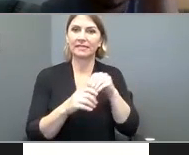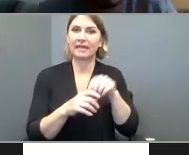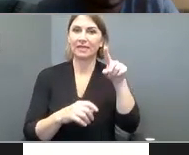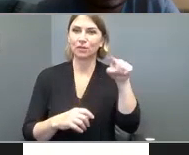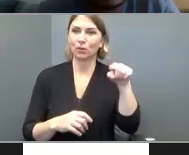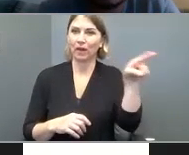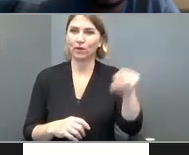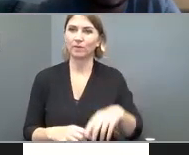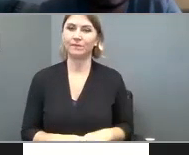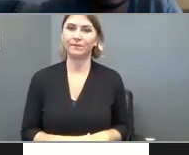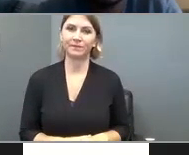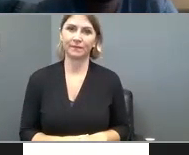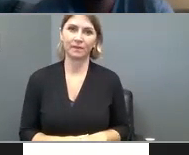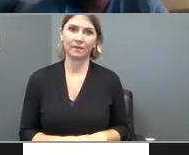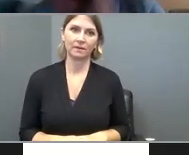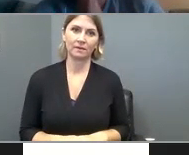Okay.